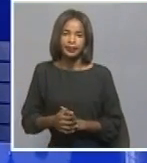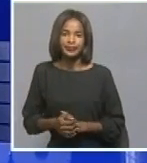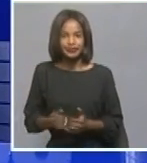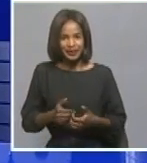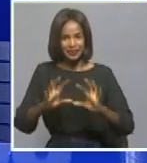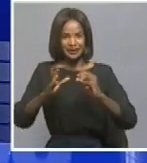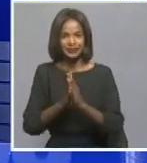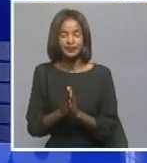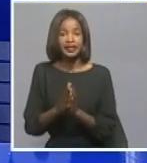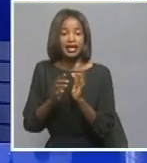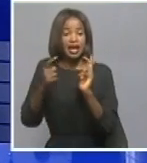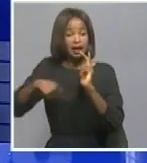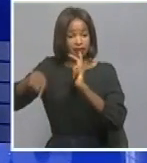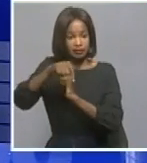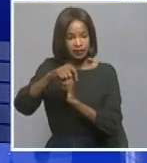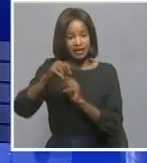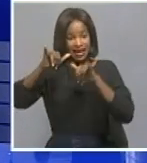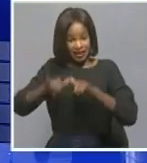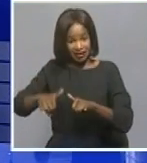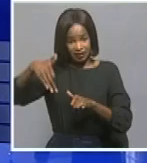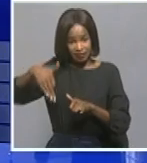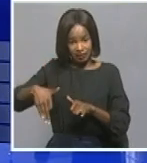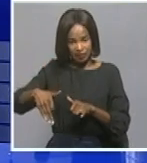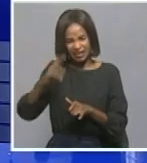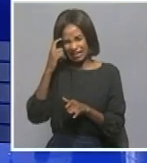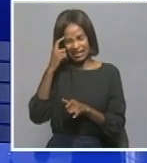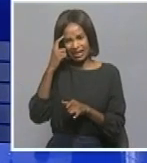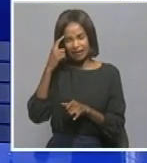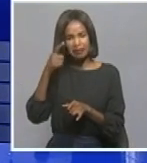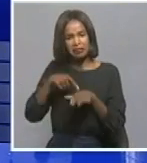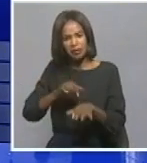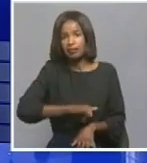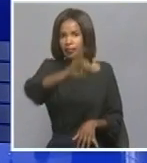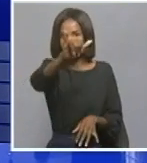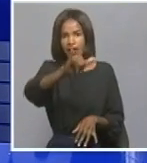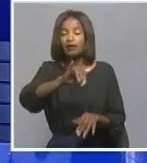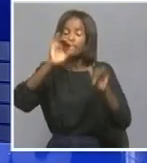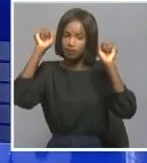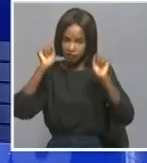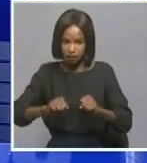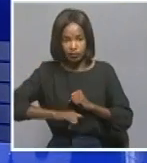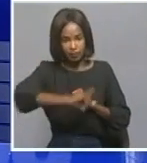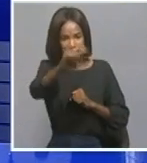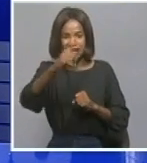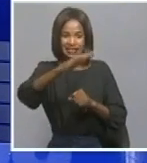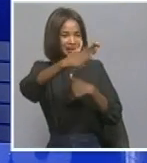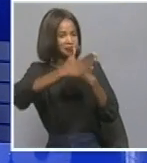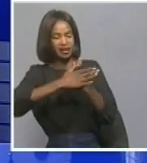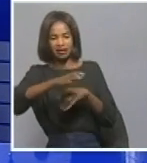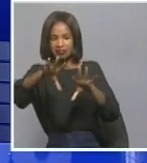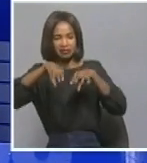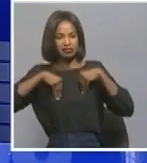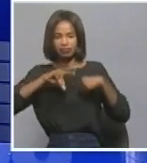Leading this bulletin, foreign nationals who wish to depart from Namibia may do so, but will not be allowed entry back into Namibia should they